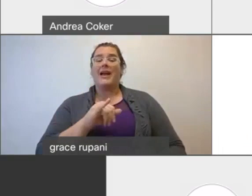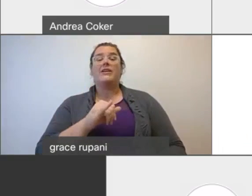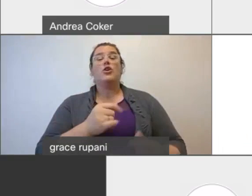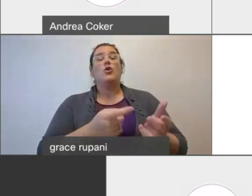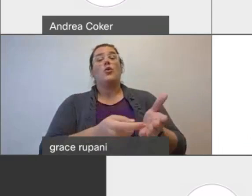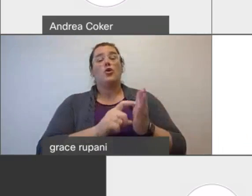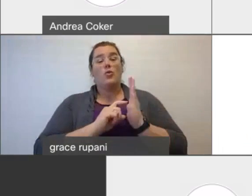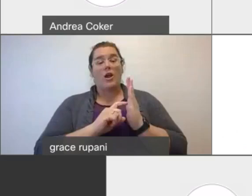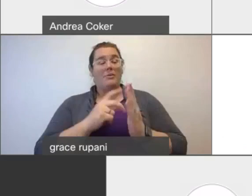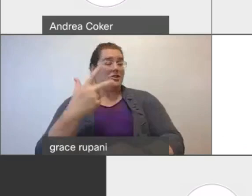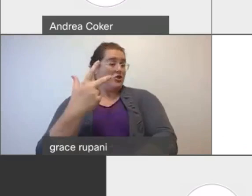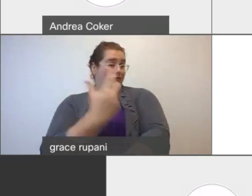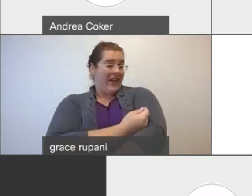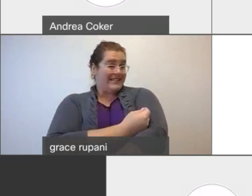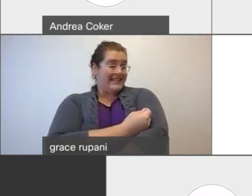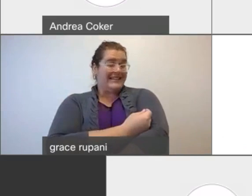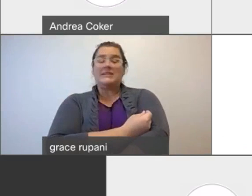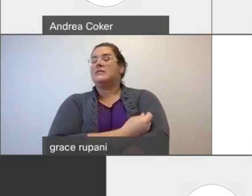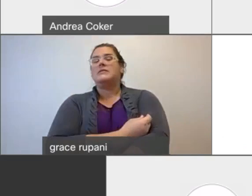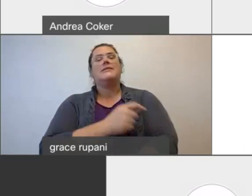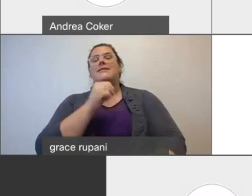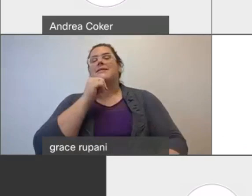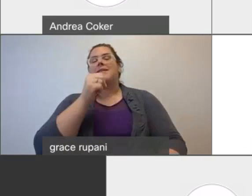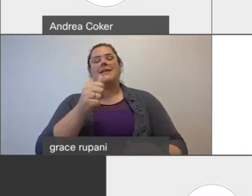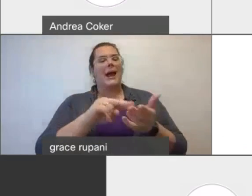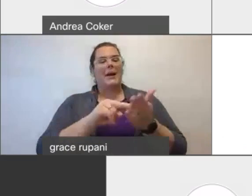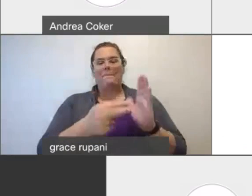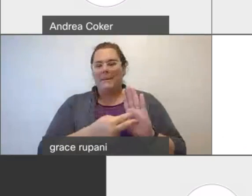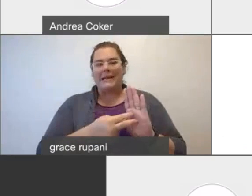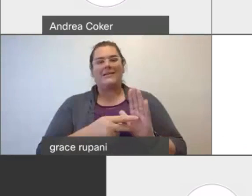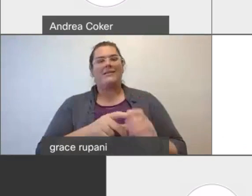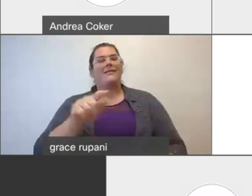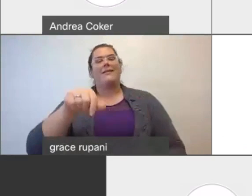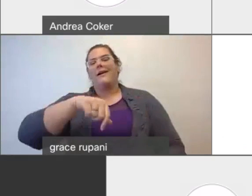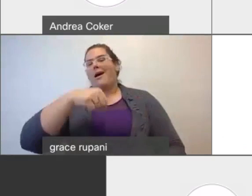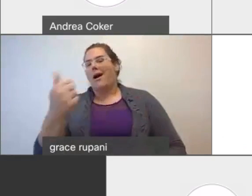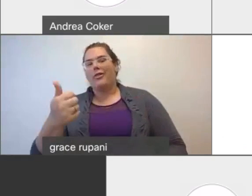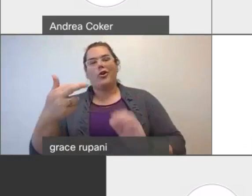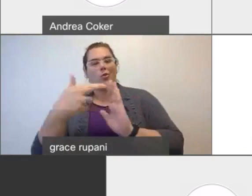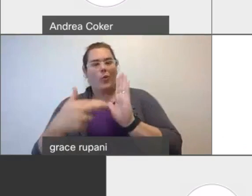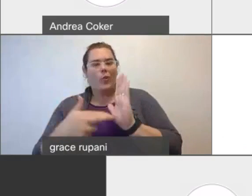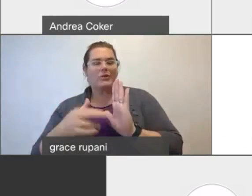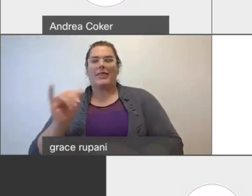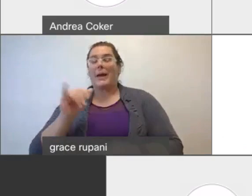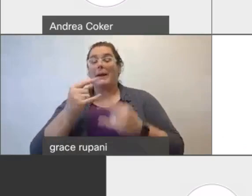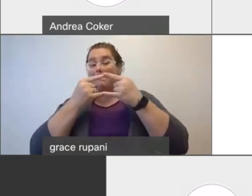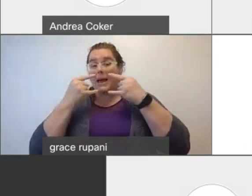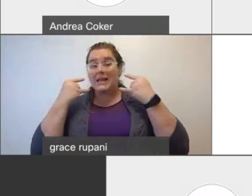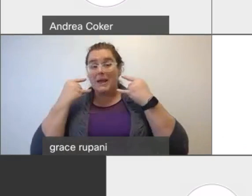on other mitigation that may be required within the district. For example, our current mask mandate.